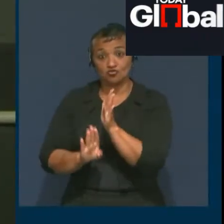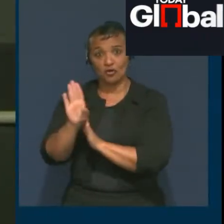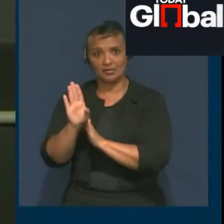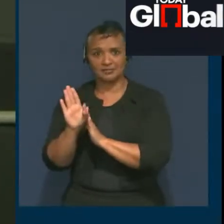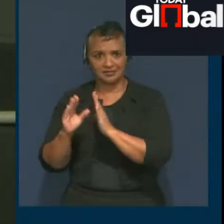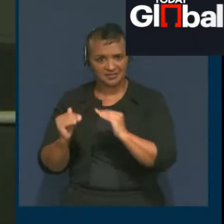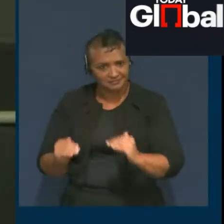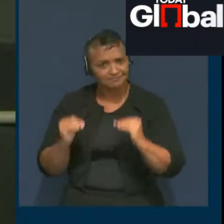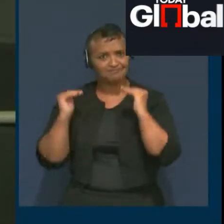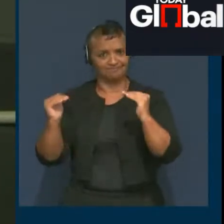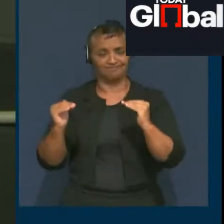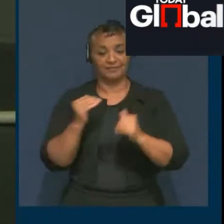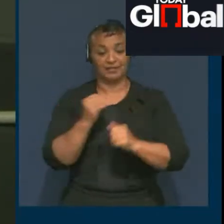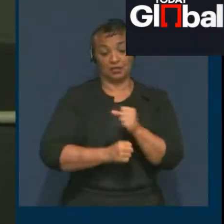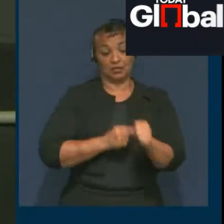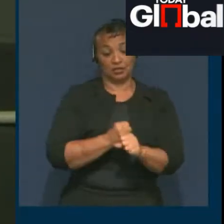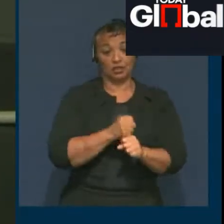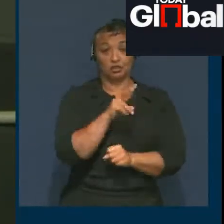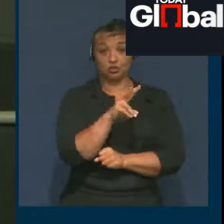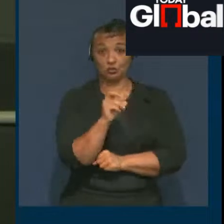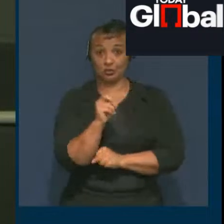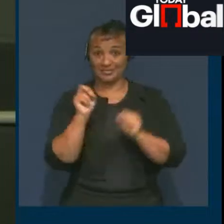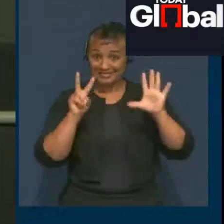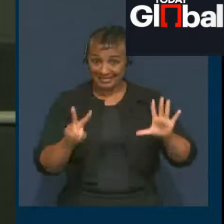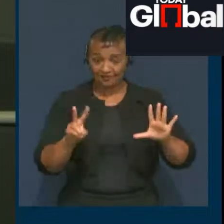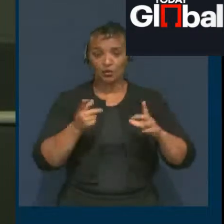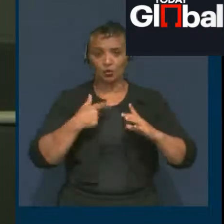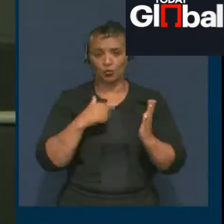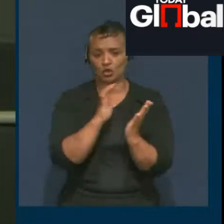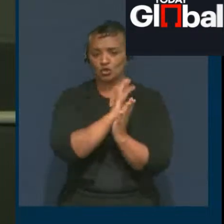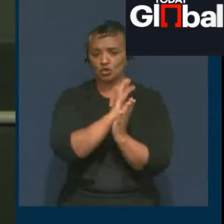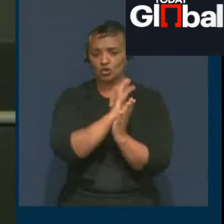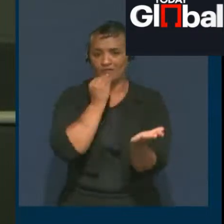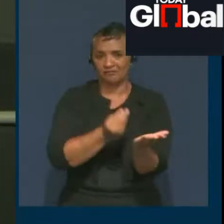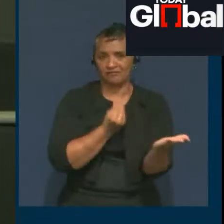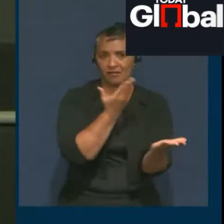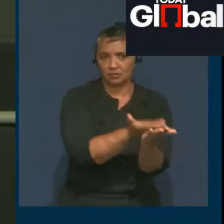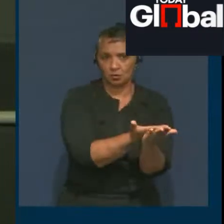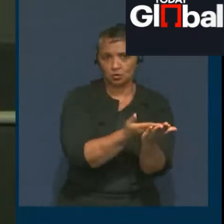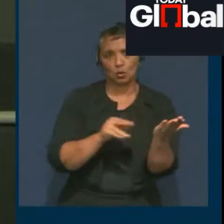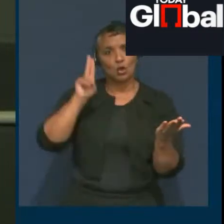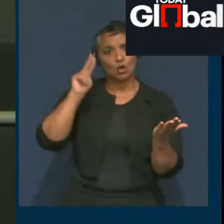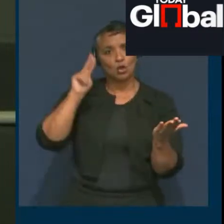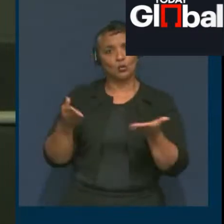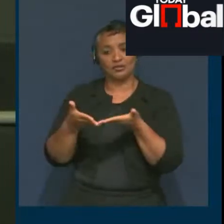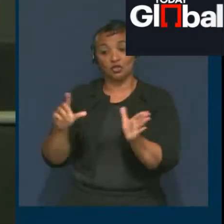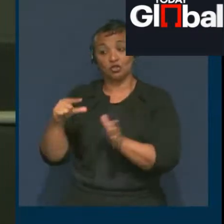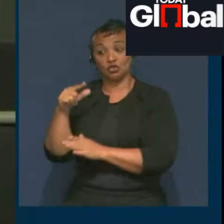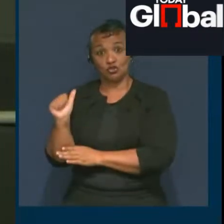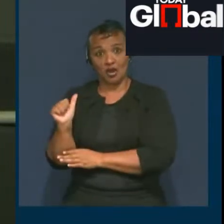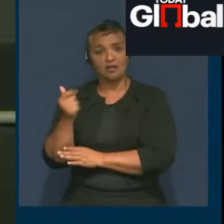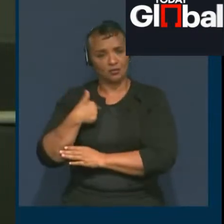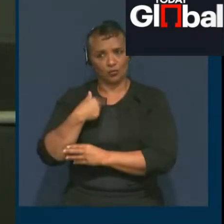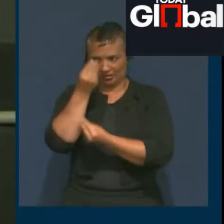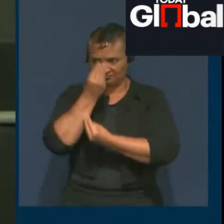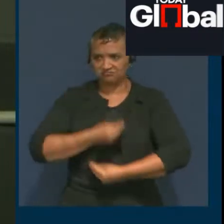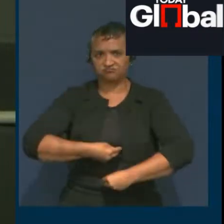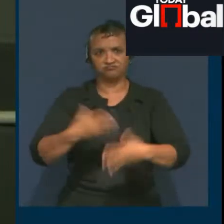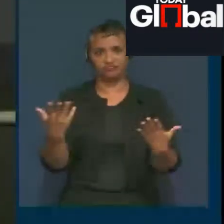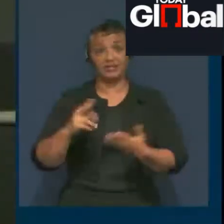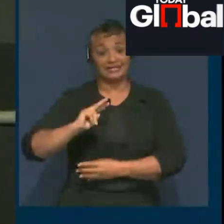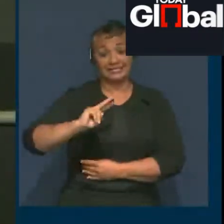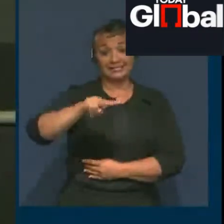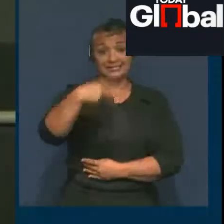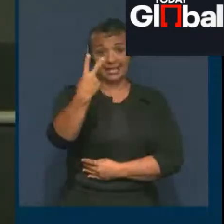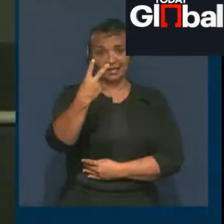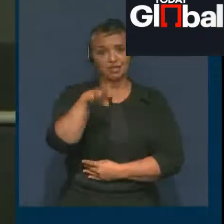In 2007, the State of Qatar submitted the draft resolution adopted by the UN General Assembly declaring the 2nd of April as